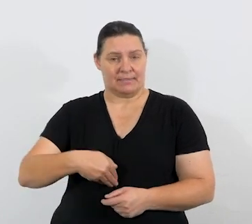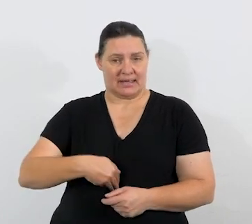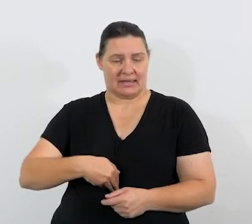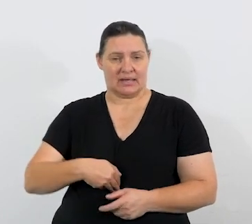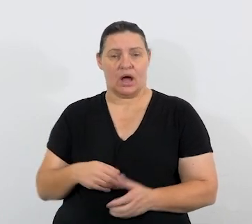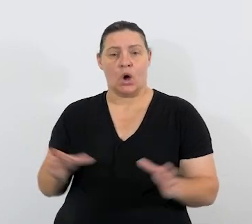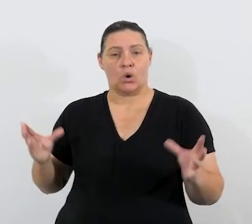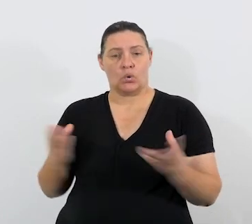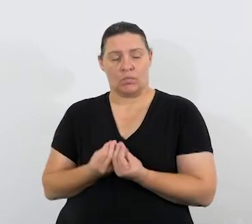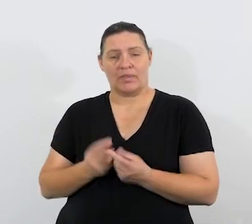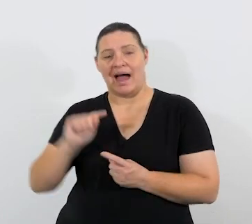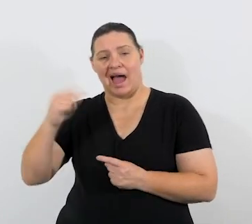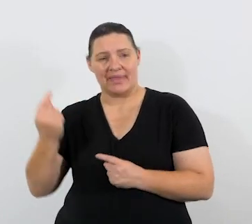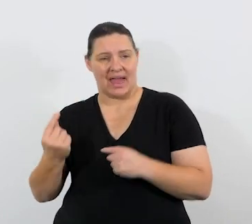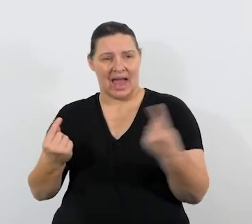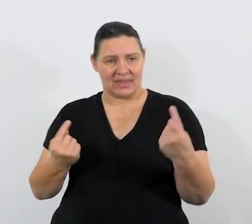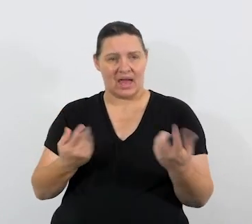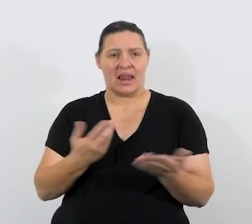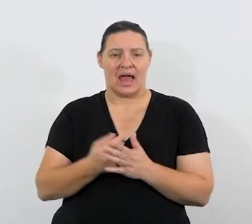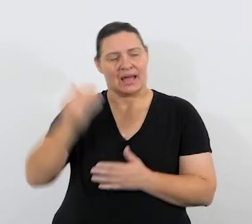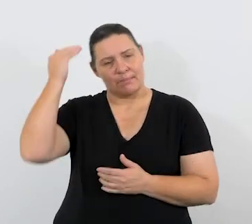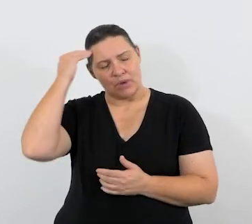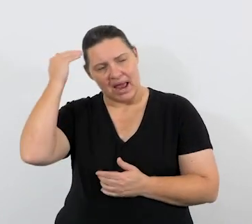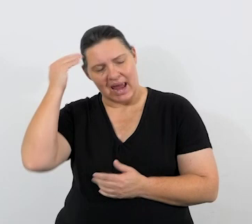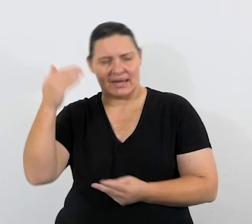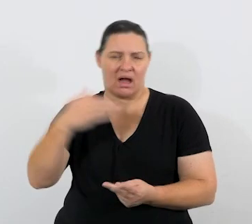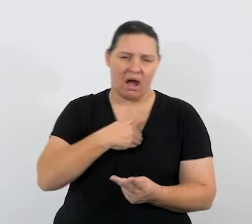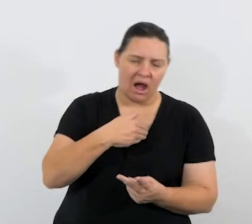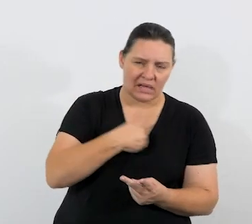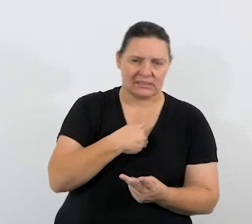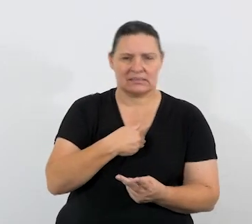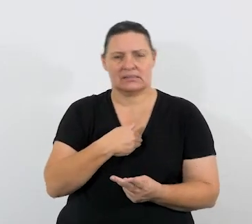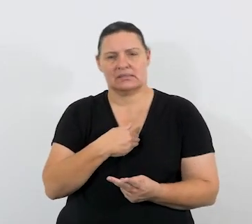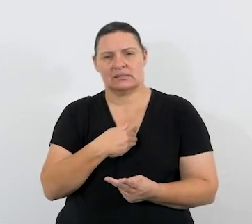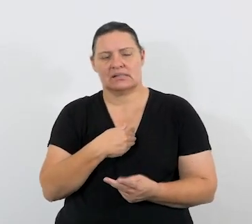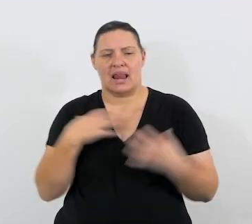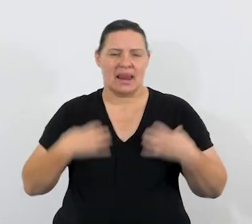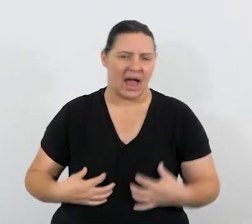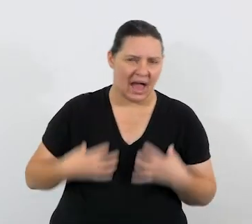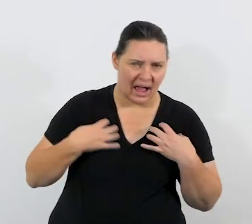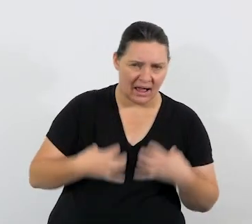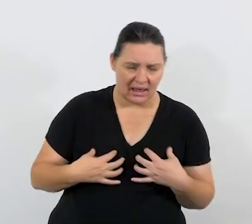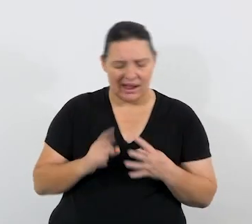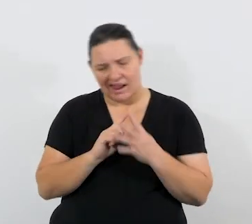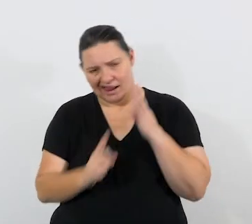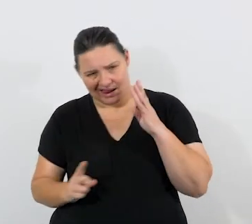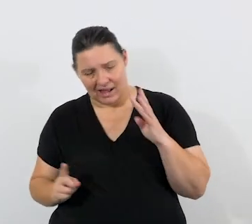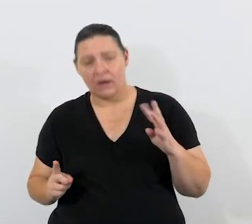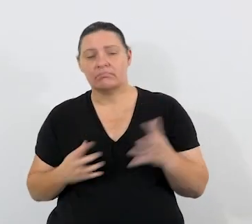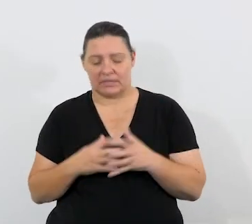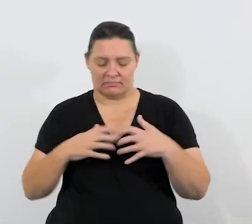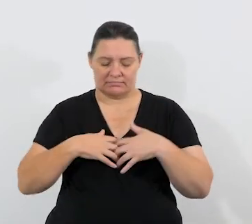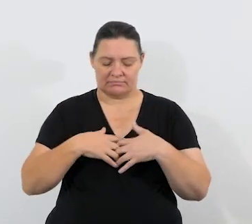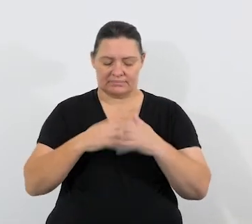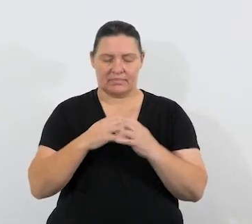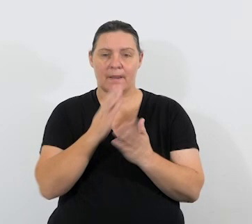stomach grouped together with other organs like the brain, like your heart, your lungs, and everything else,